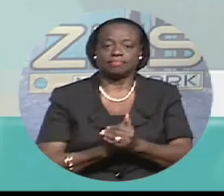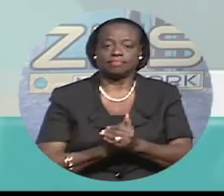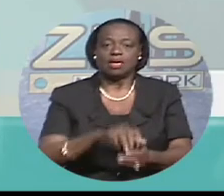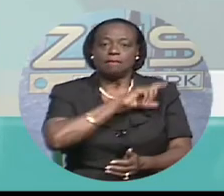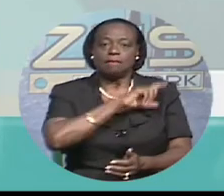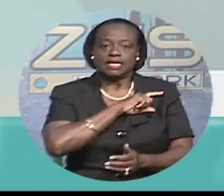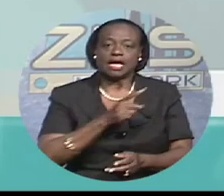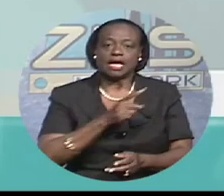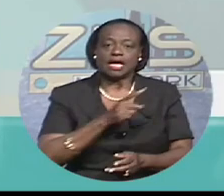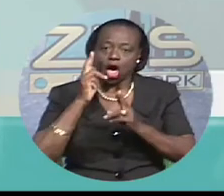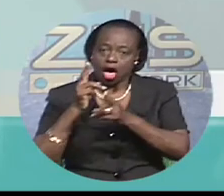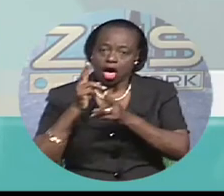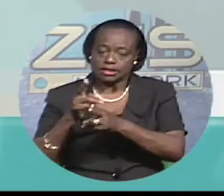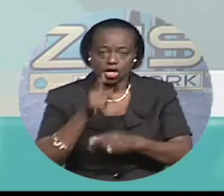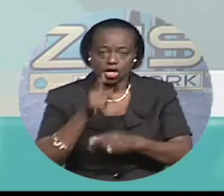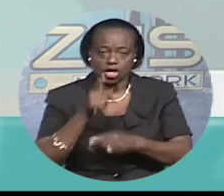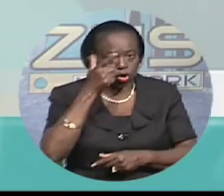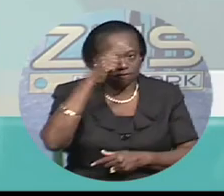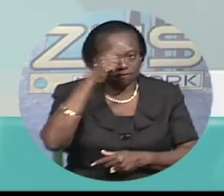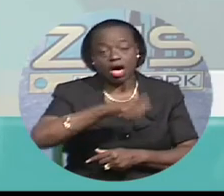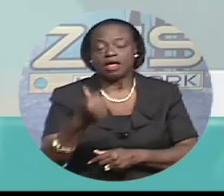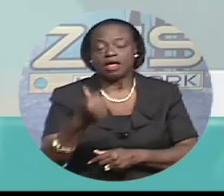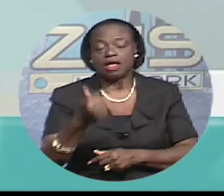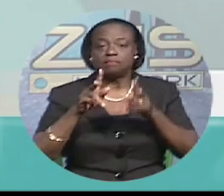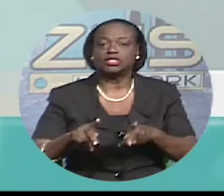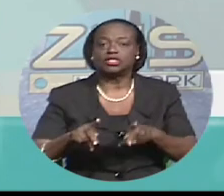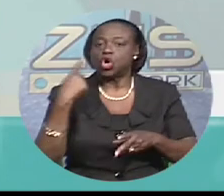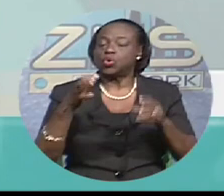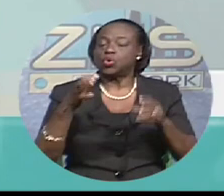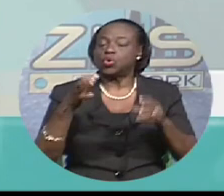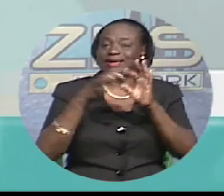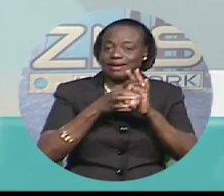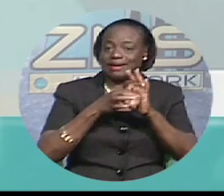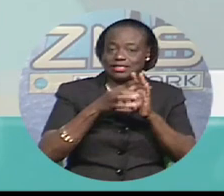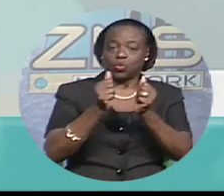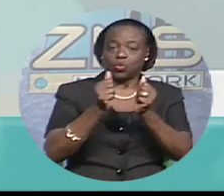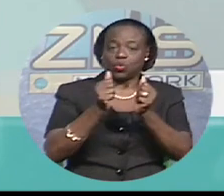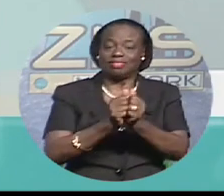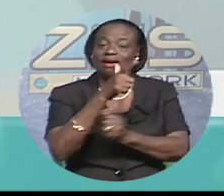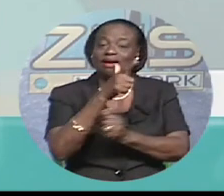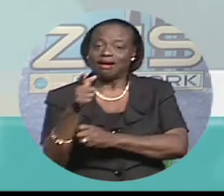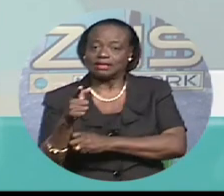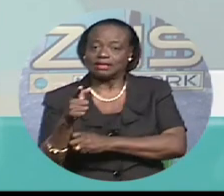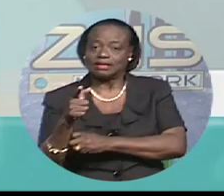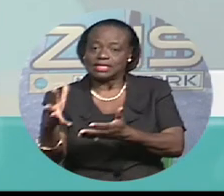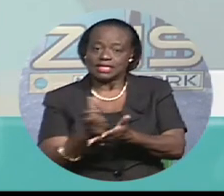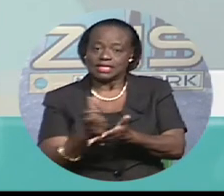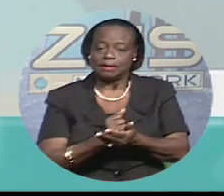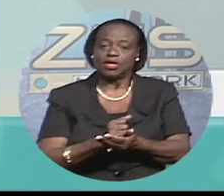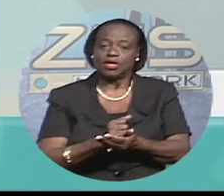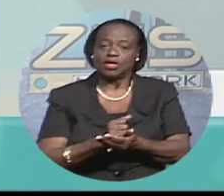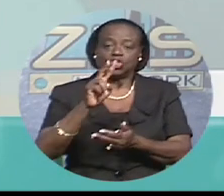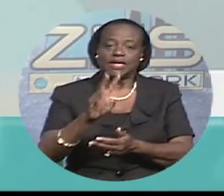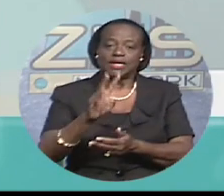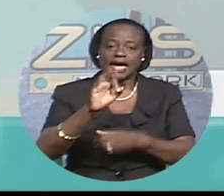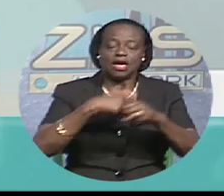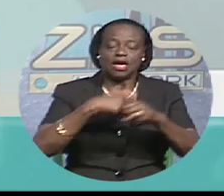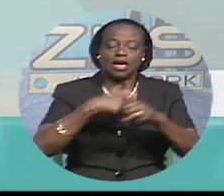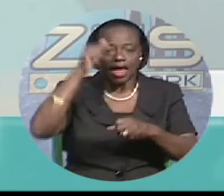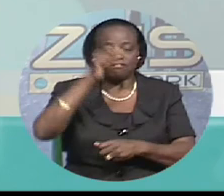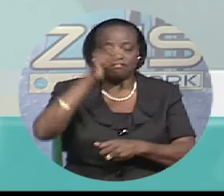on the hunt for another individual who they believe is connected with these firearm seizures, 27-year-old Alfred Bastian of Kemp